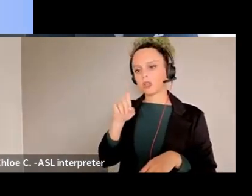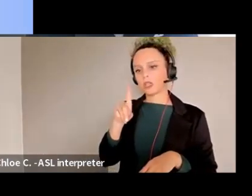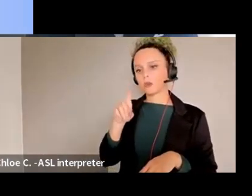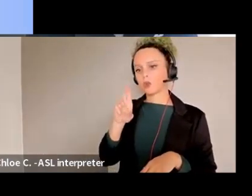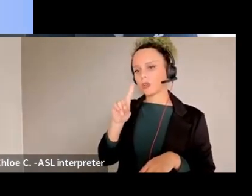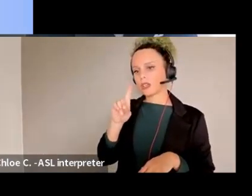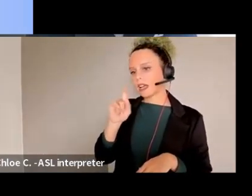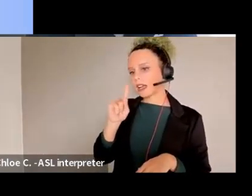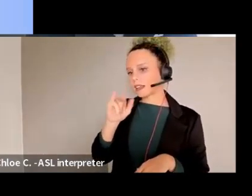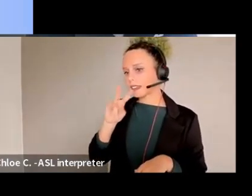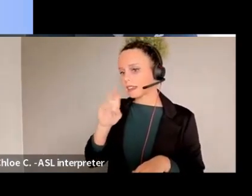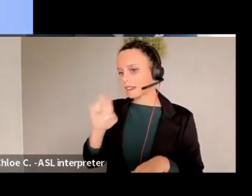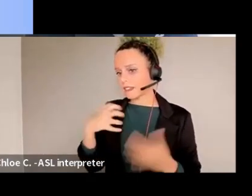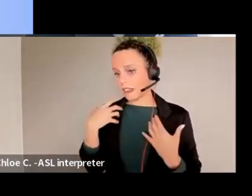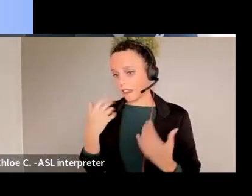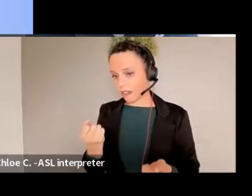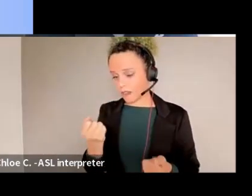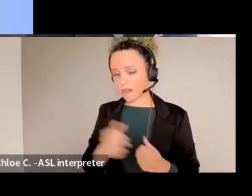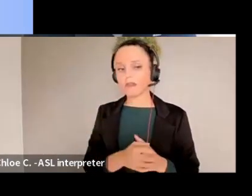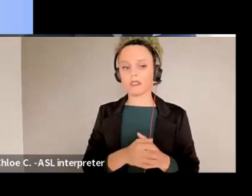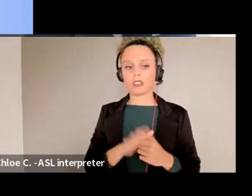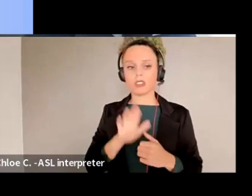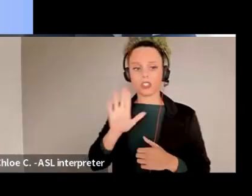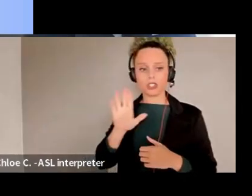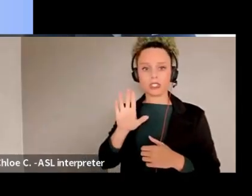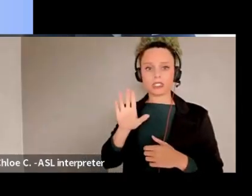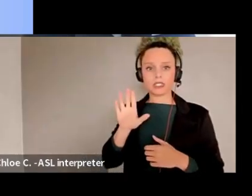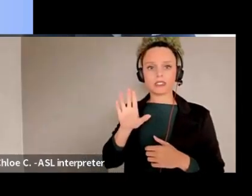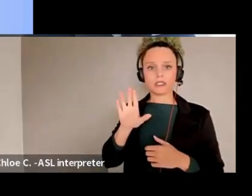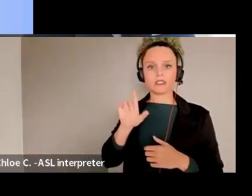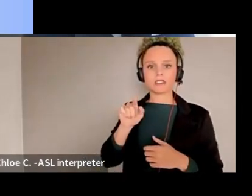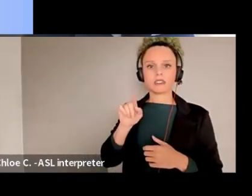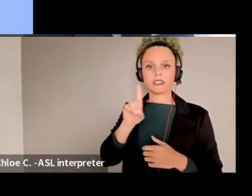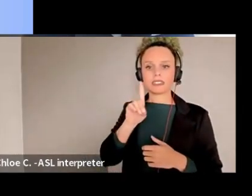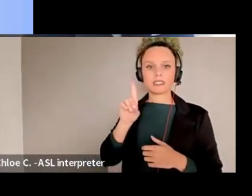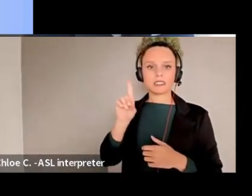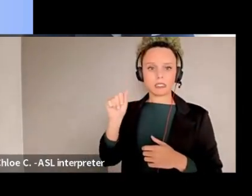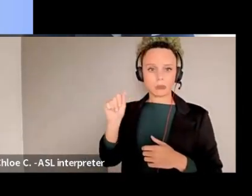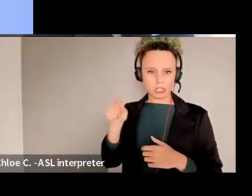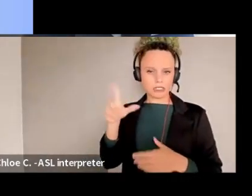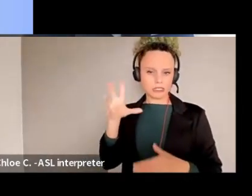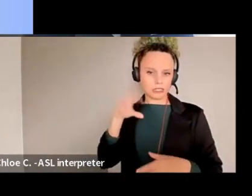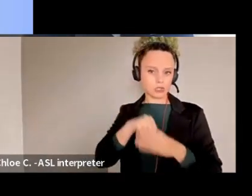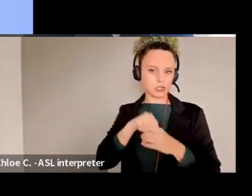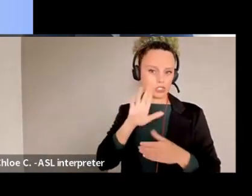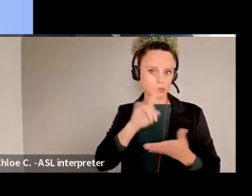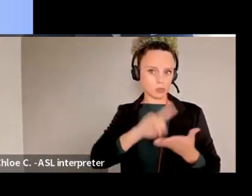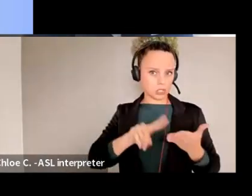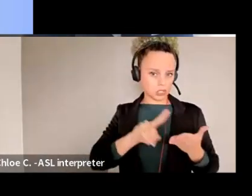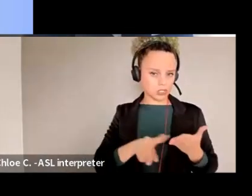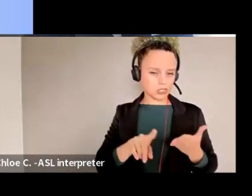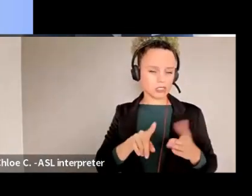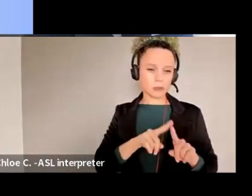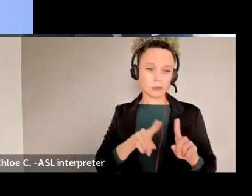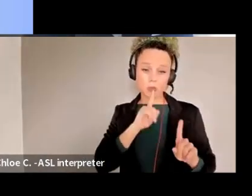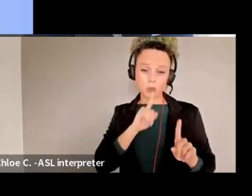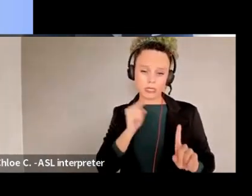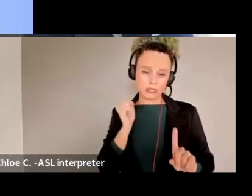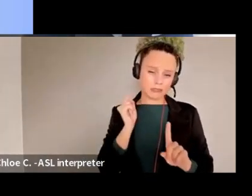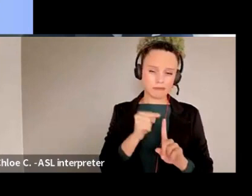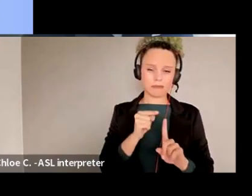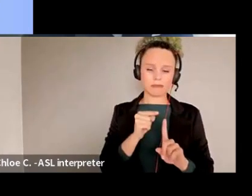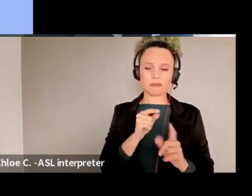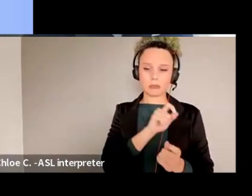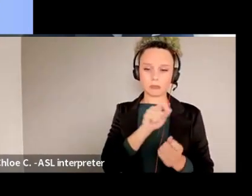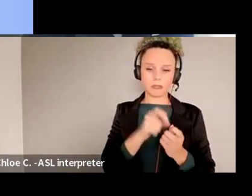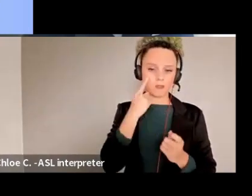nutrition and reproductive health. So again, she's including disability population in her